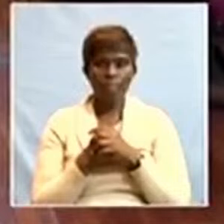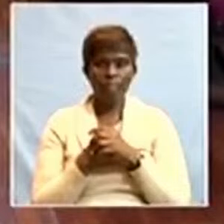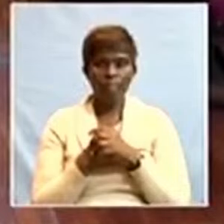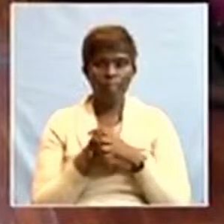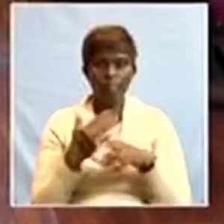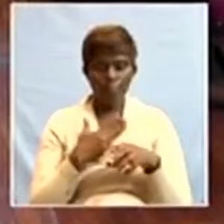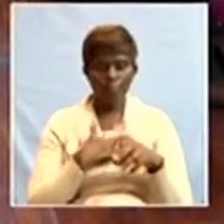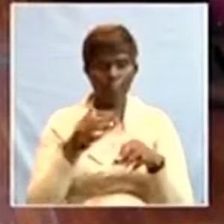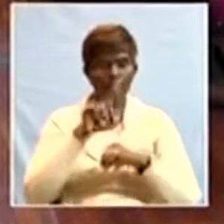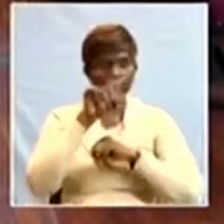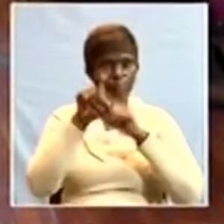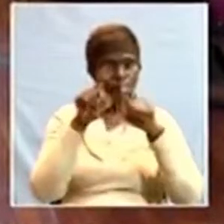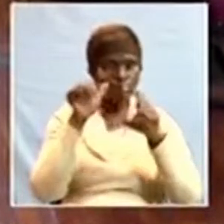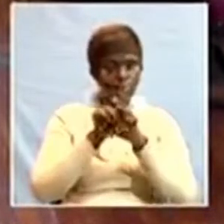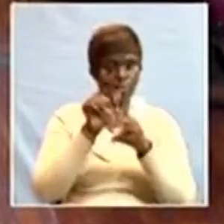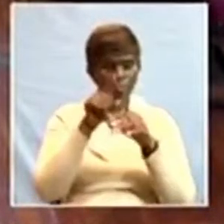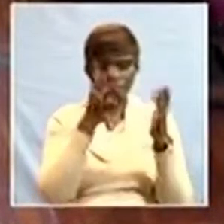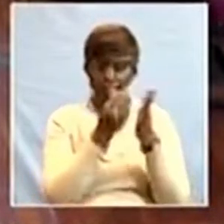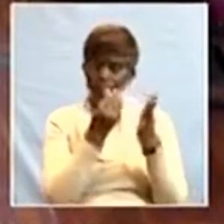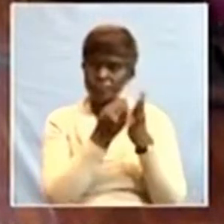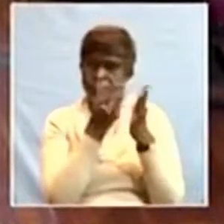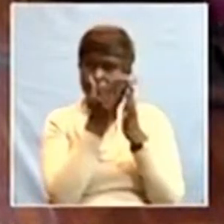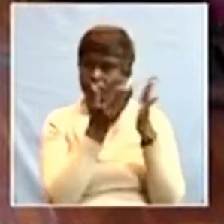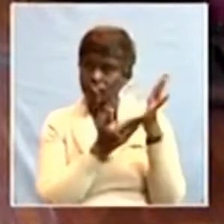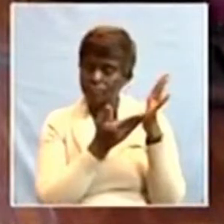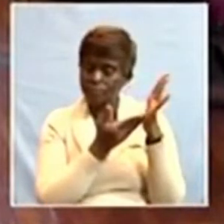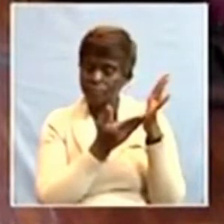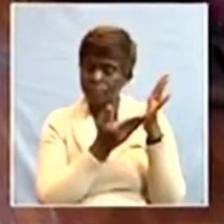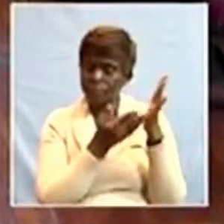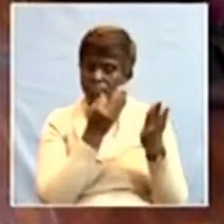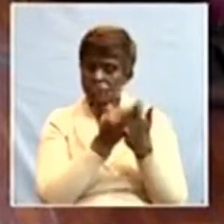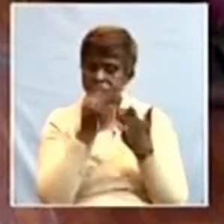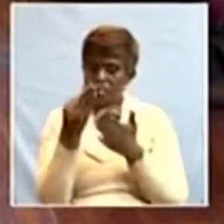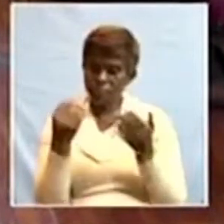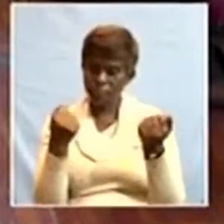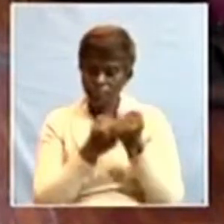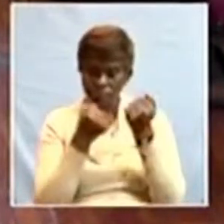My question is on the unaccounted for inputs,